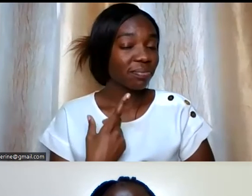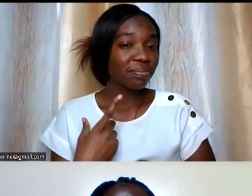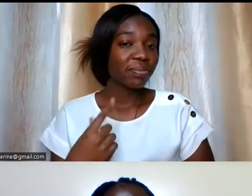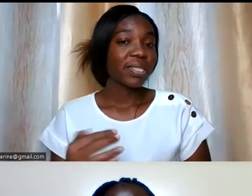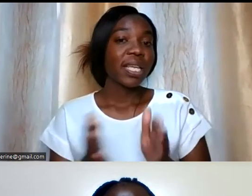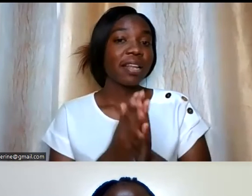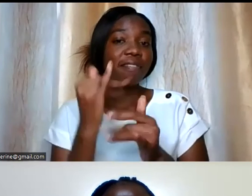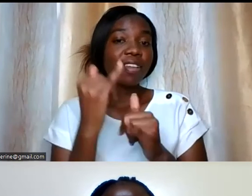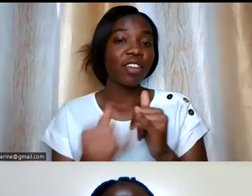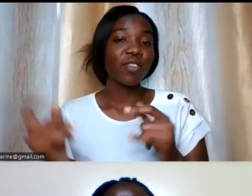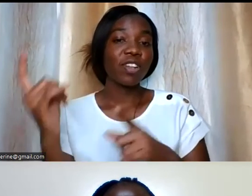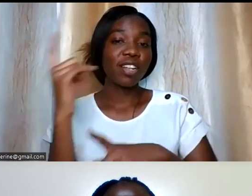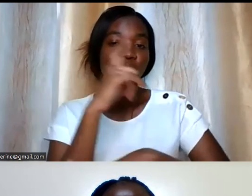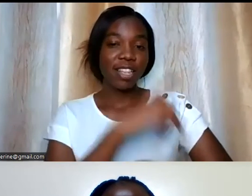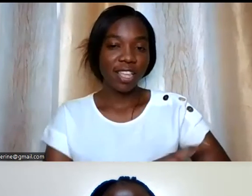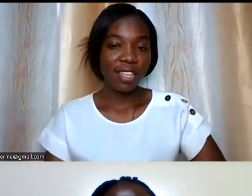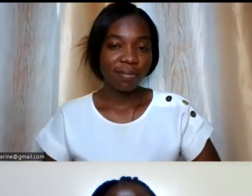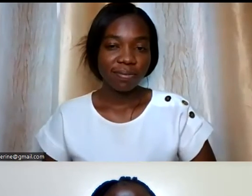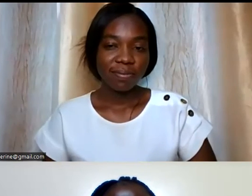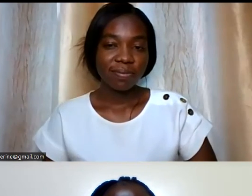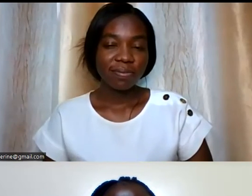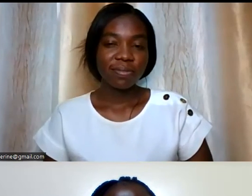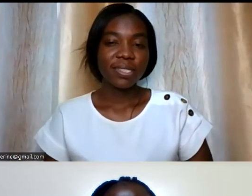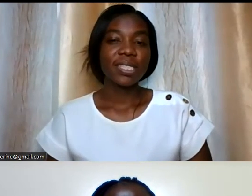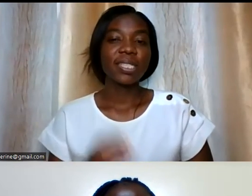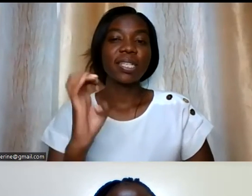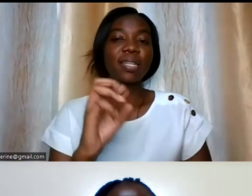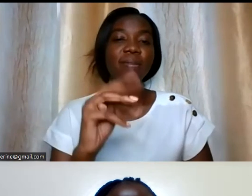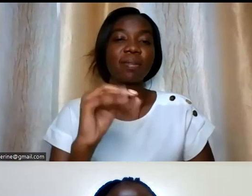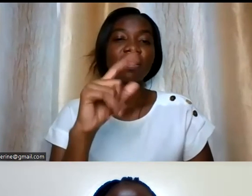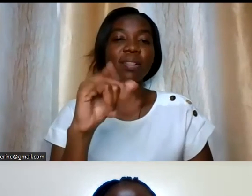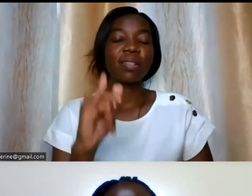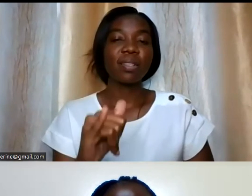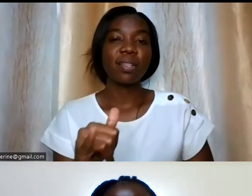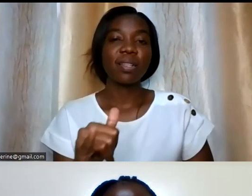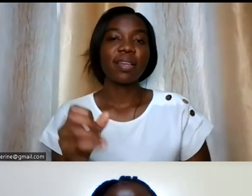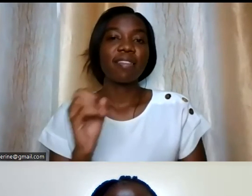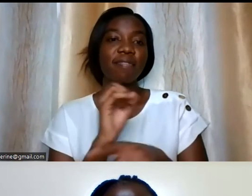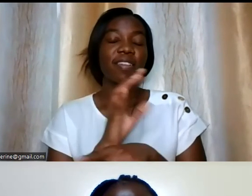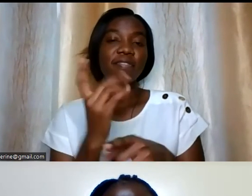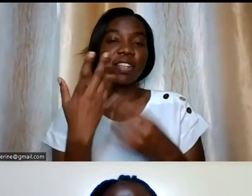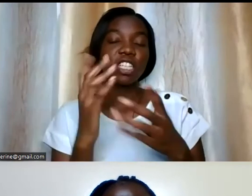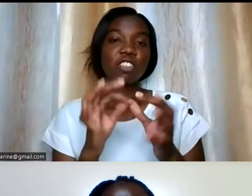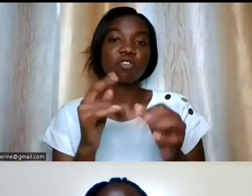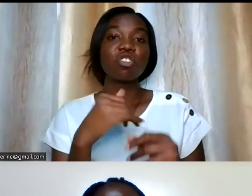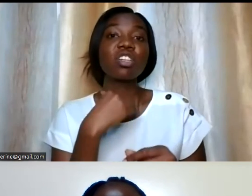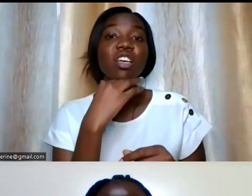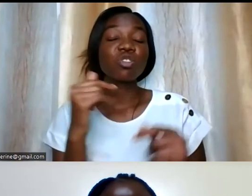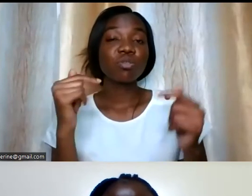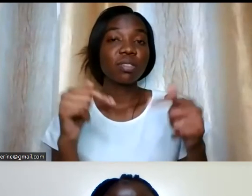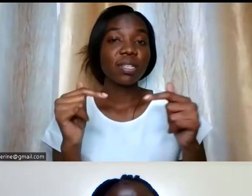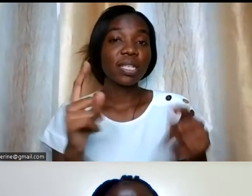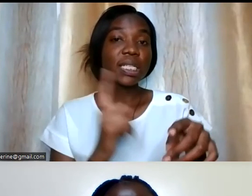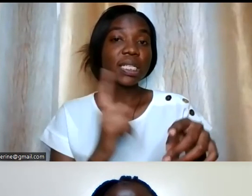day, as Emily advised, trust me, when you die today on that desk, by the time we are attending